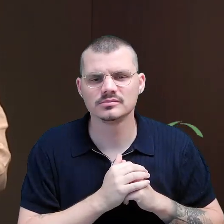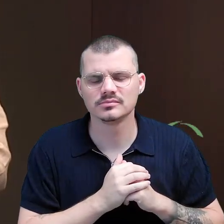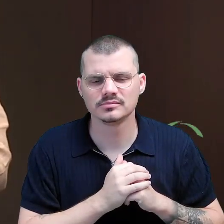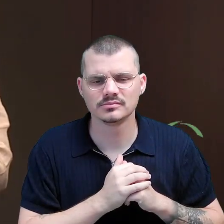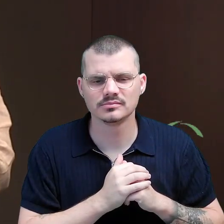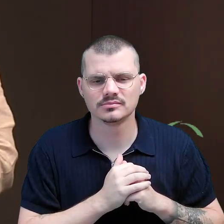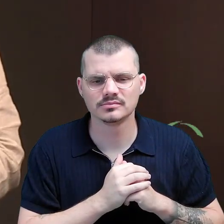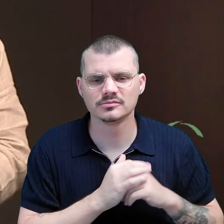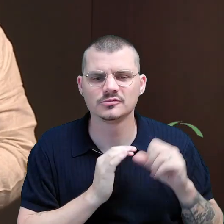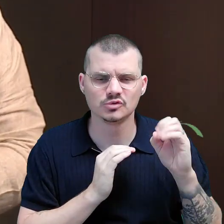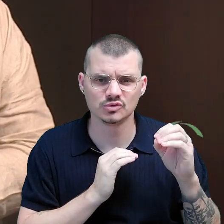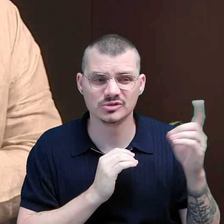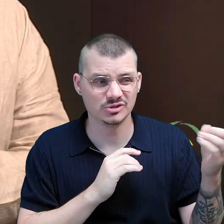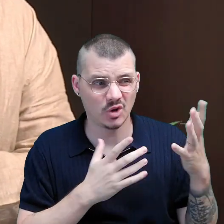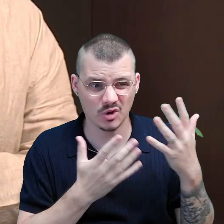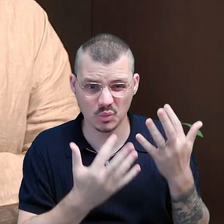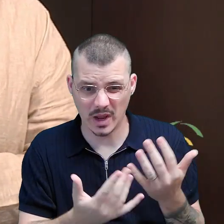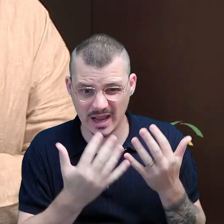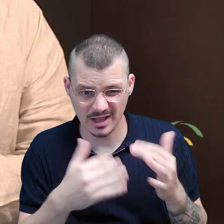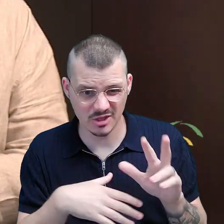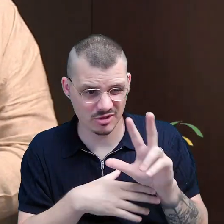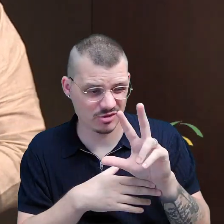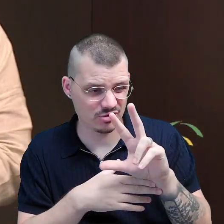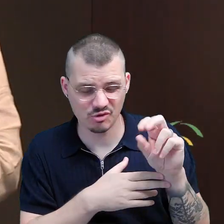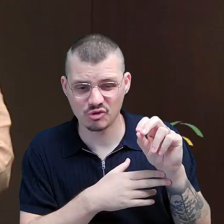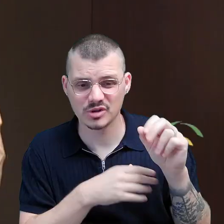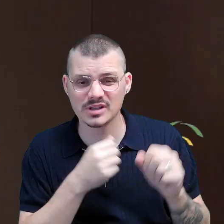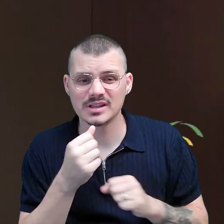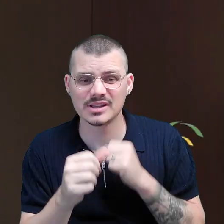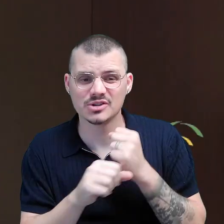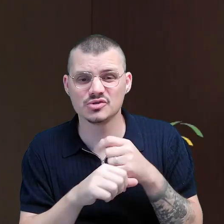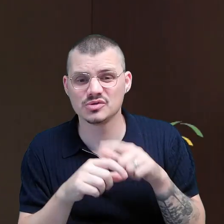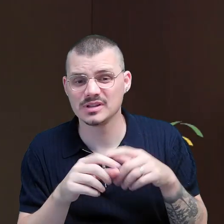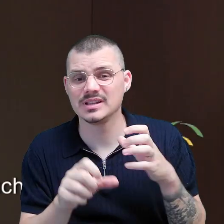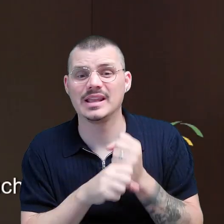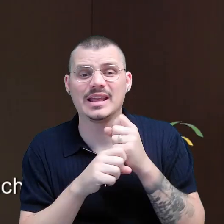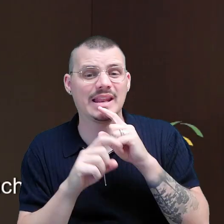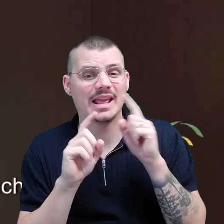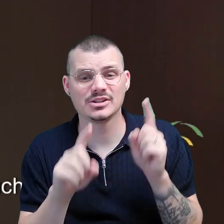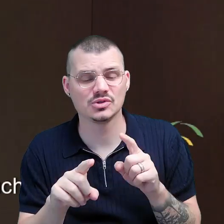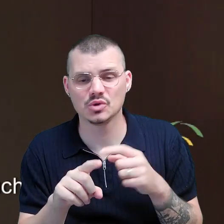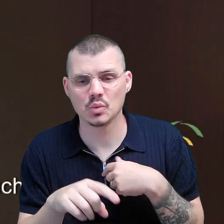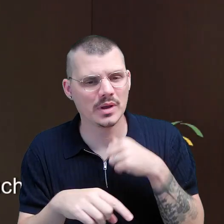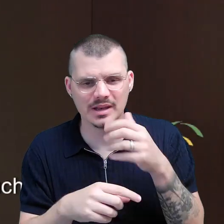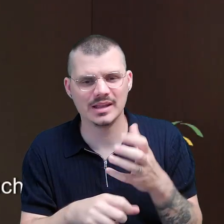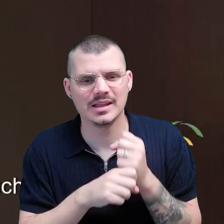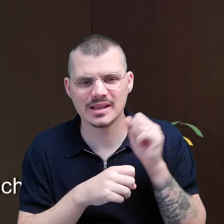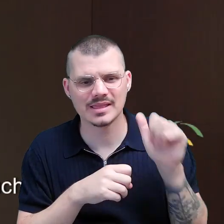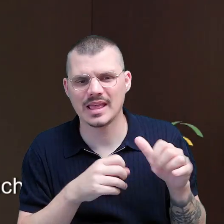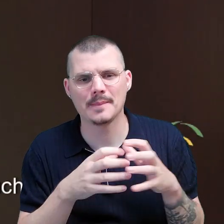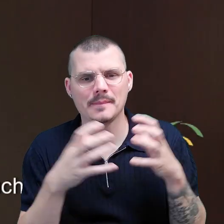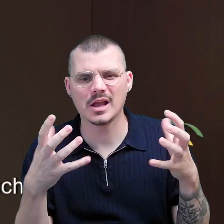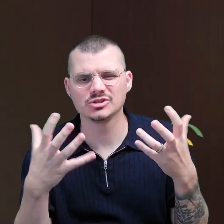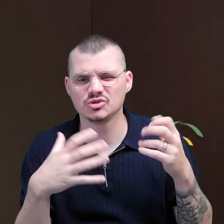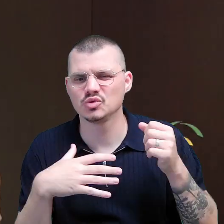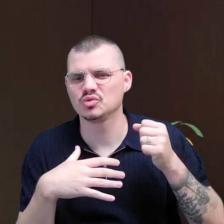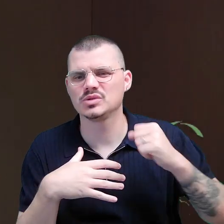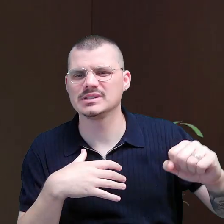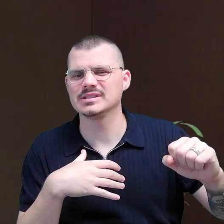forth. So since she'd waited 30 years to get an answer, we didn't get that